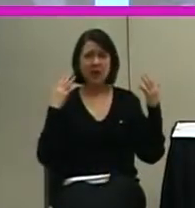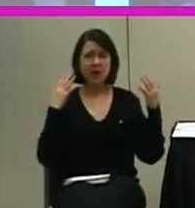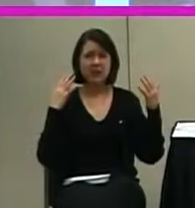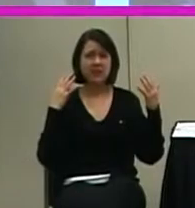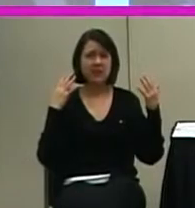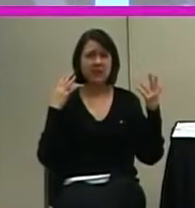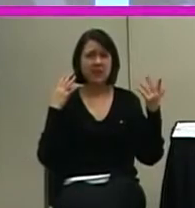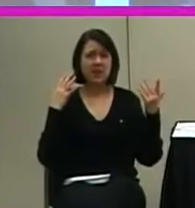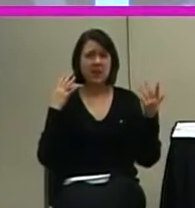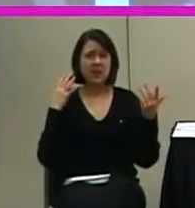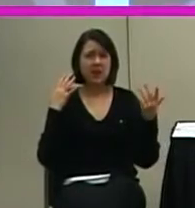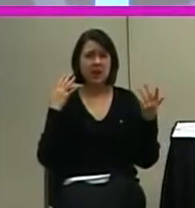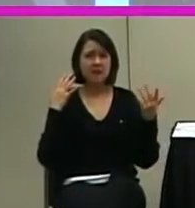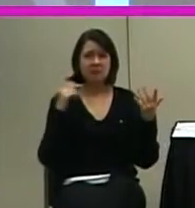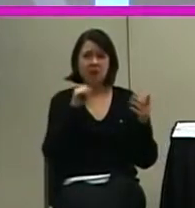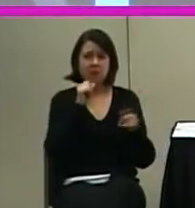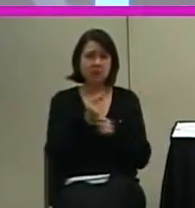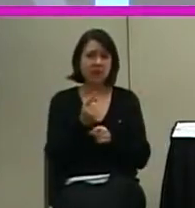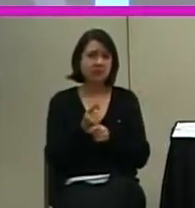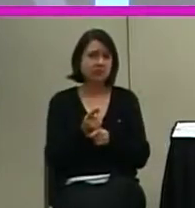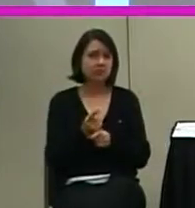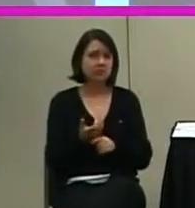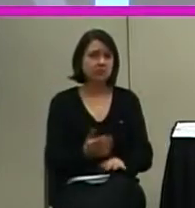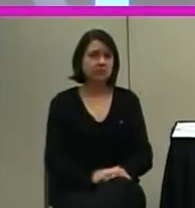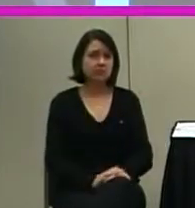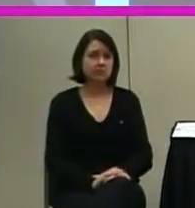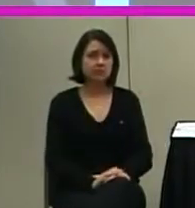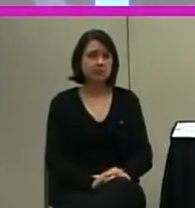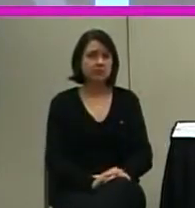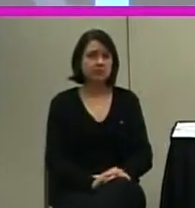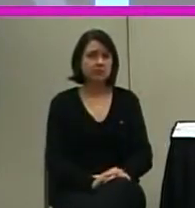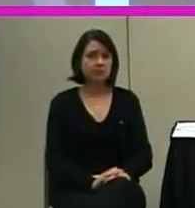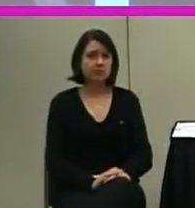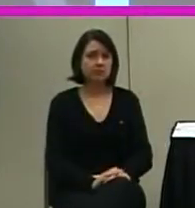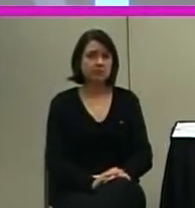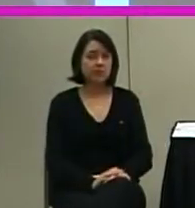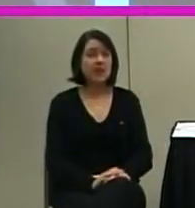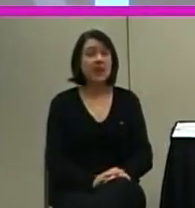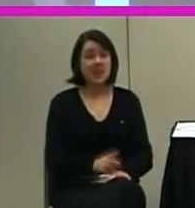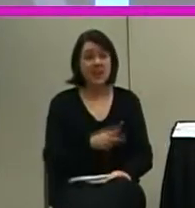loud and You're getting your